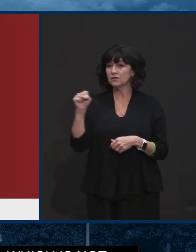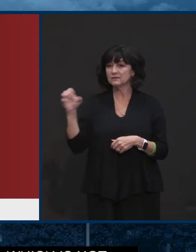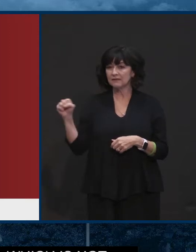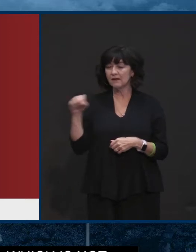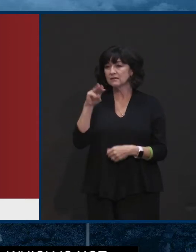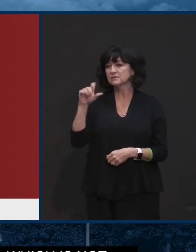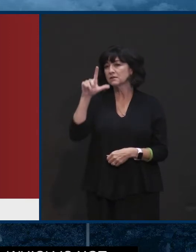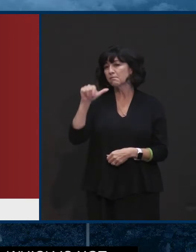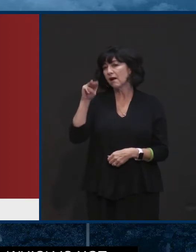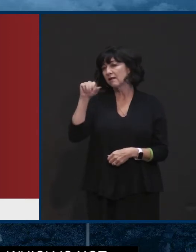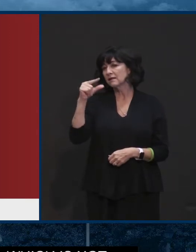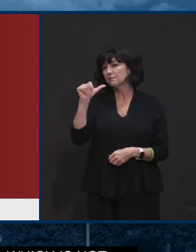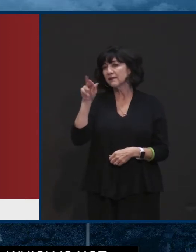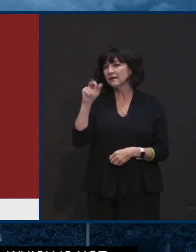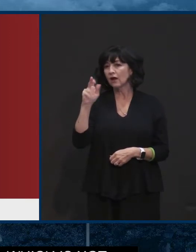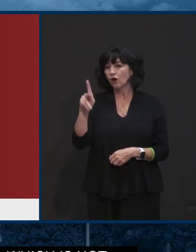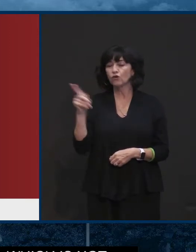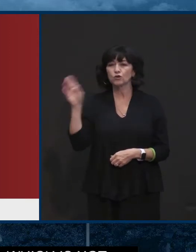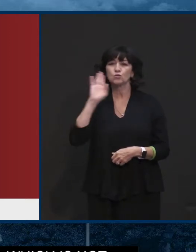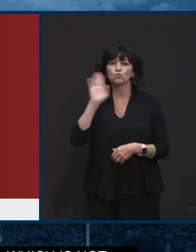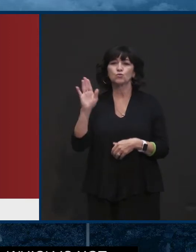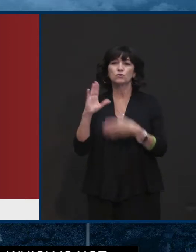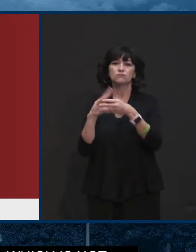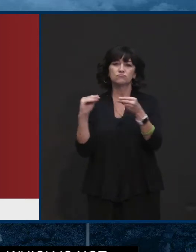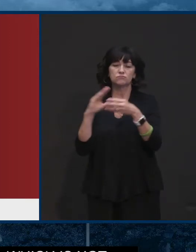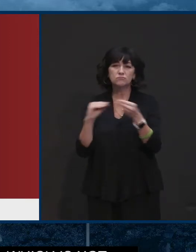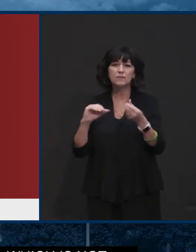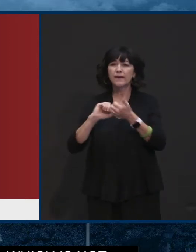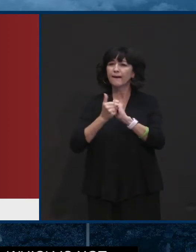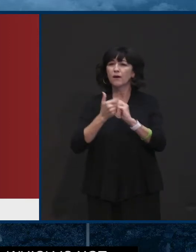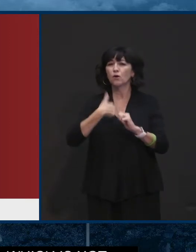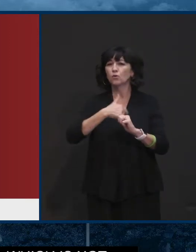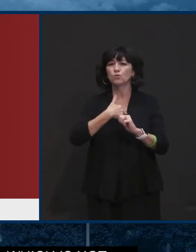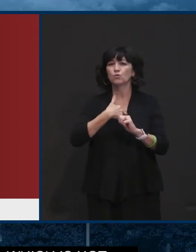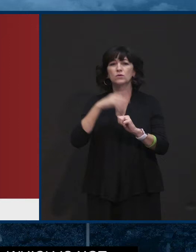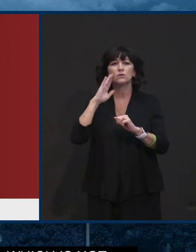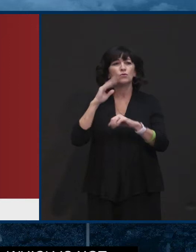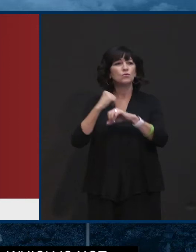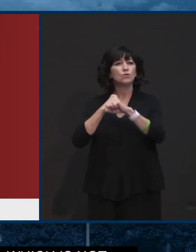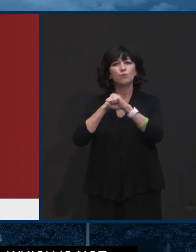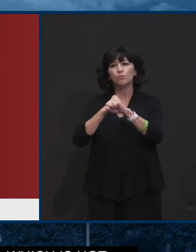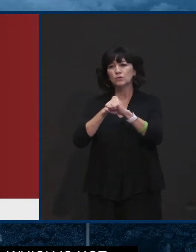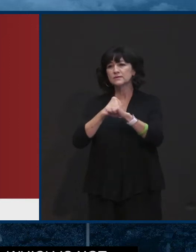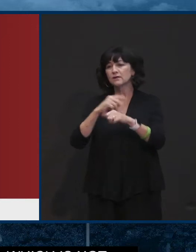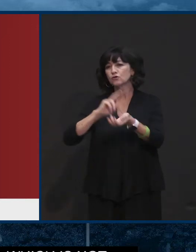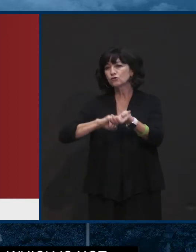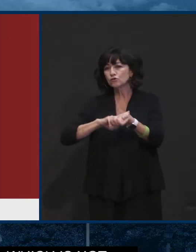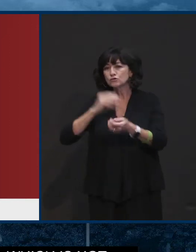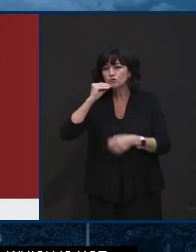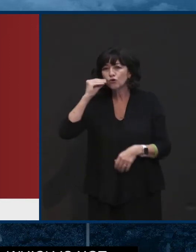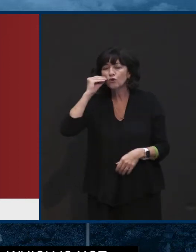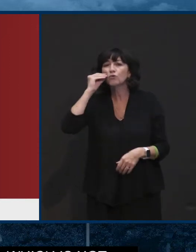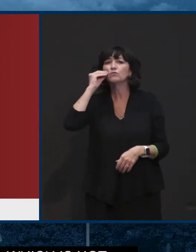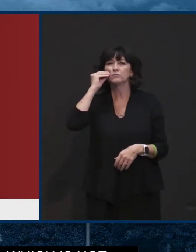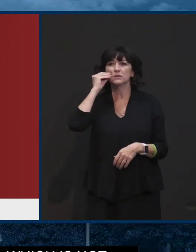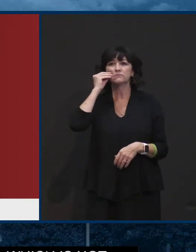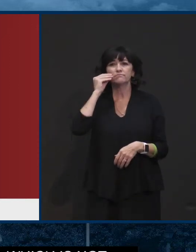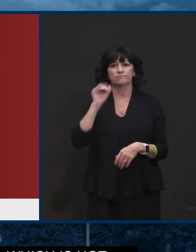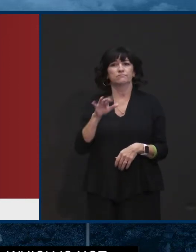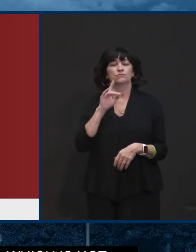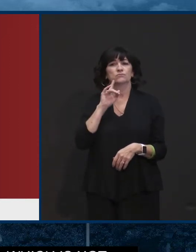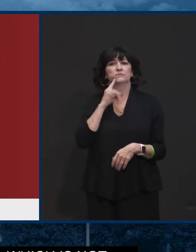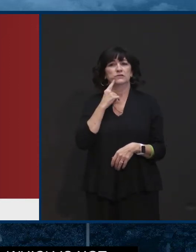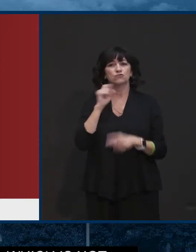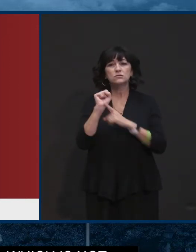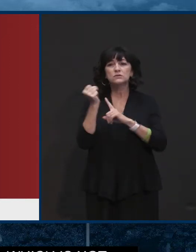to talk again about our efforts to protect our nursing homes and nursing home residents, which is a really critical objective of our response